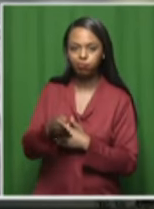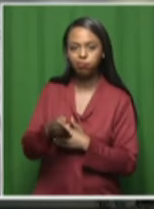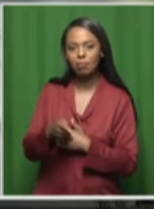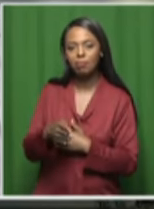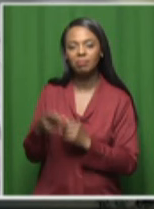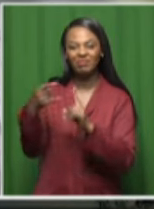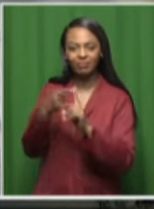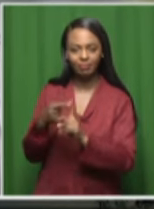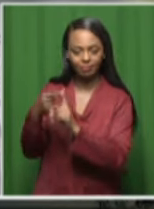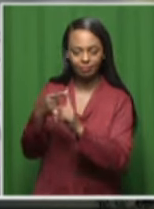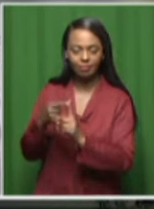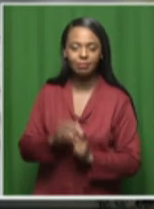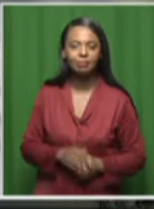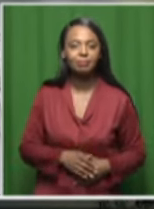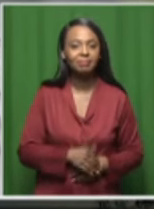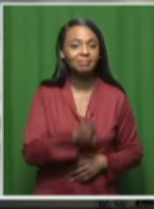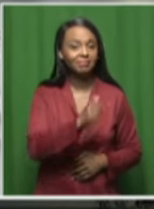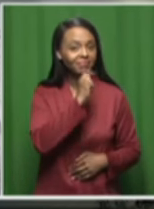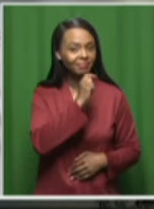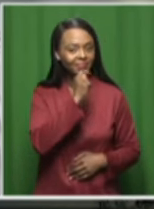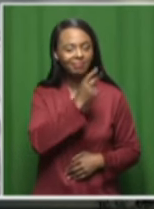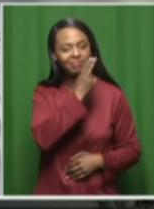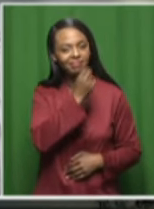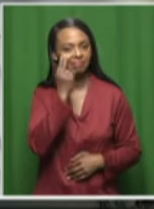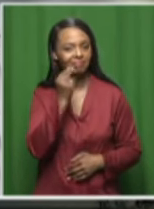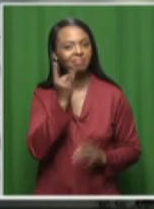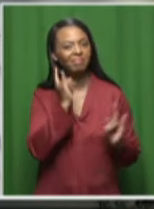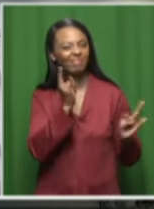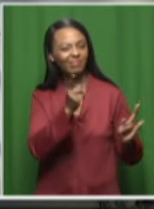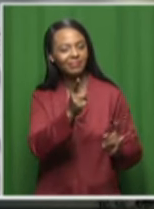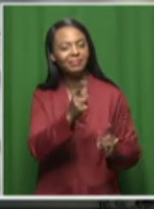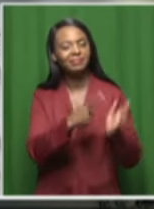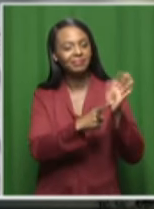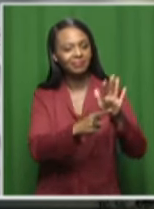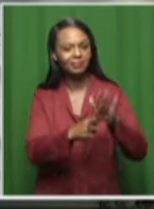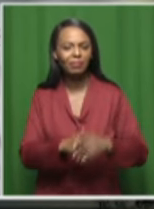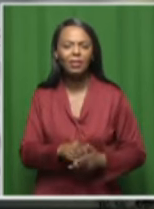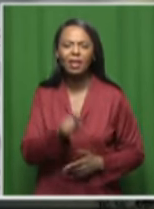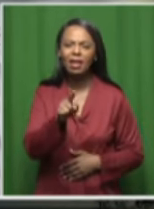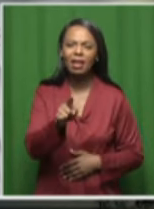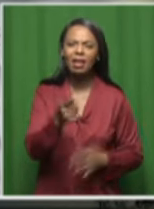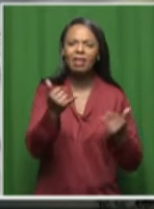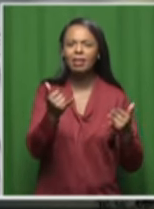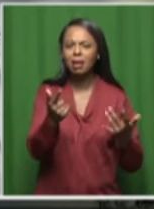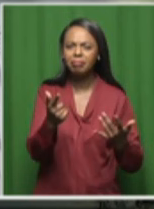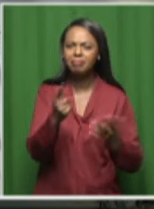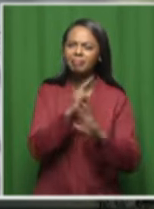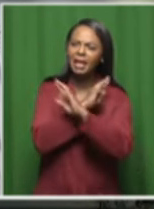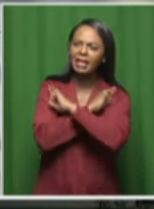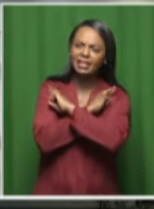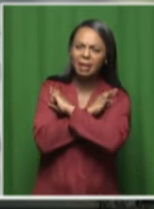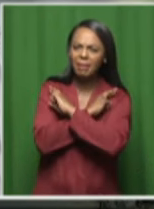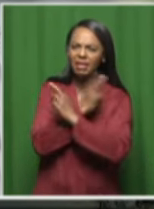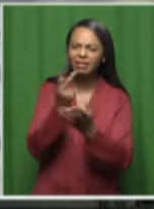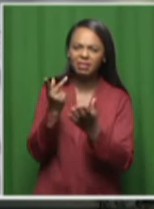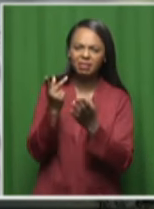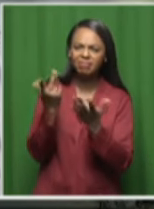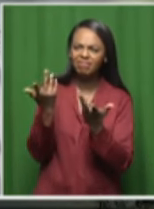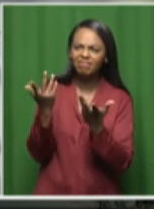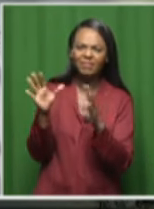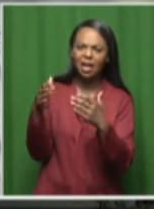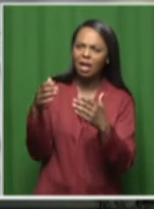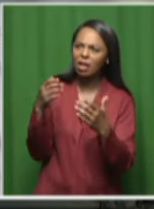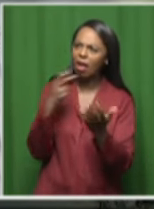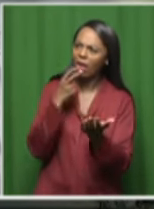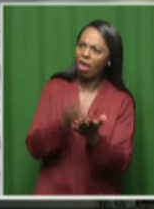Good morning. It's great to be on the show. So I suppose the first question just off the bat, did this catch the retirement industry off guard, or